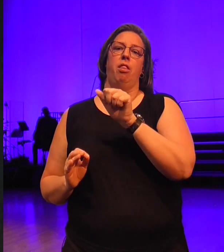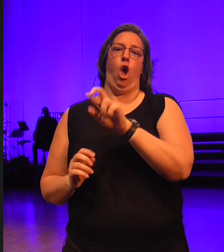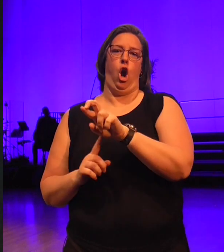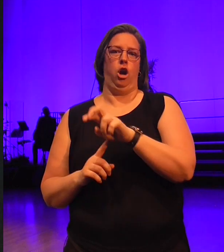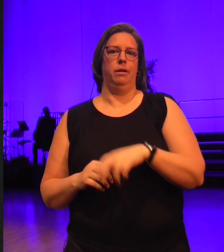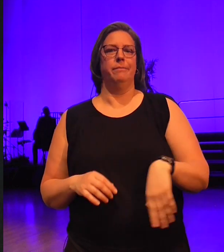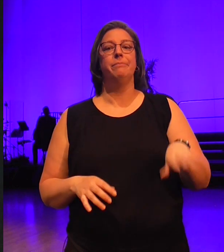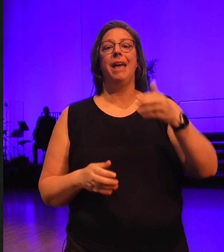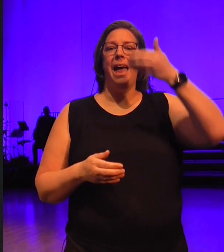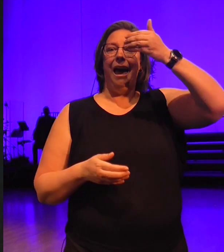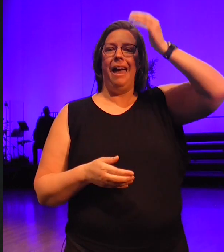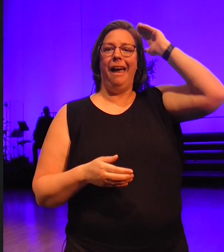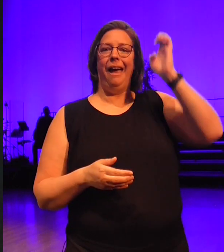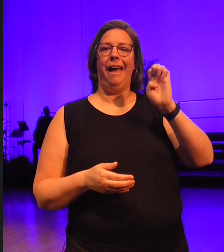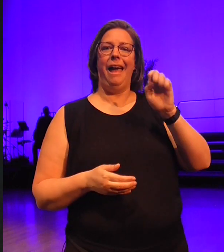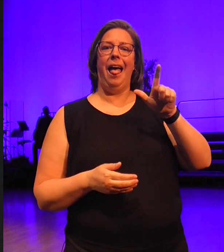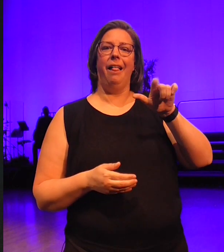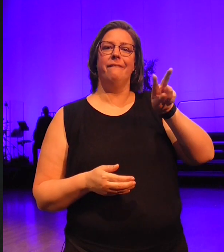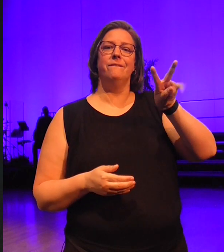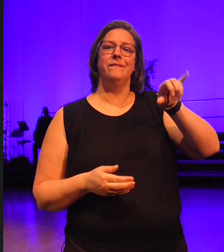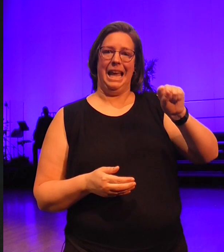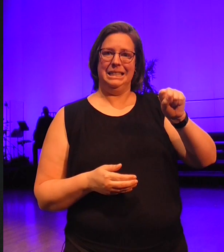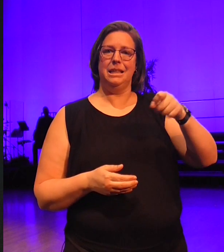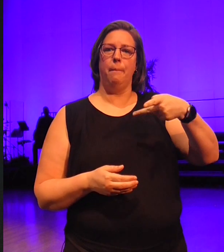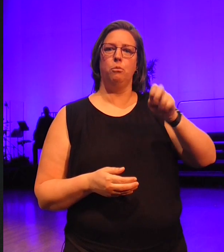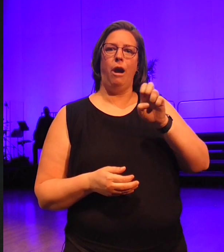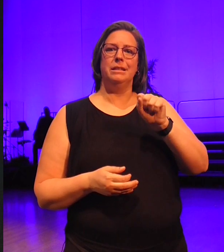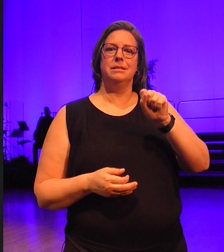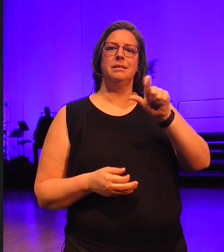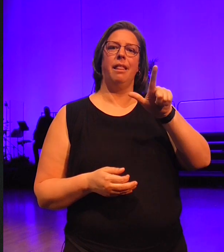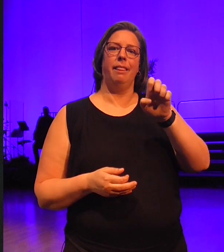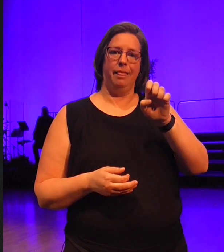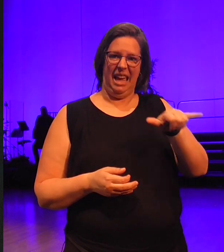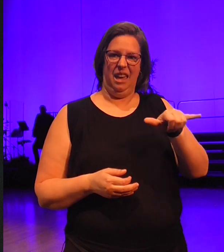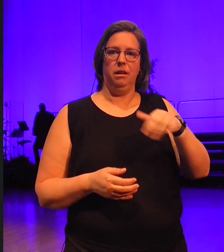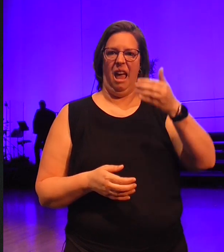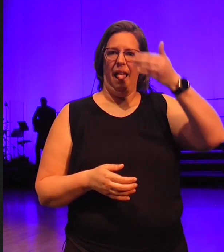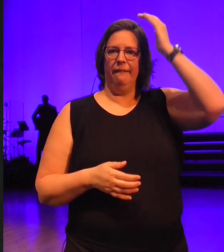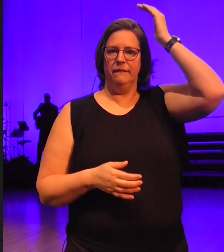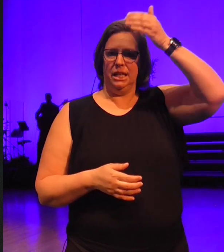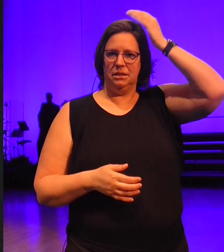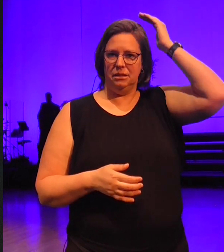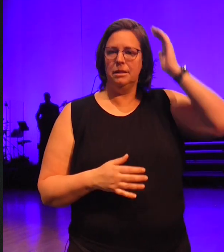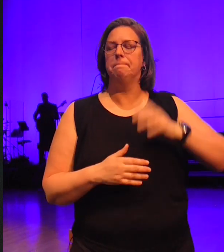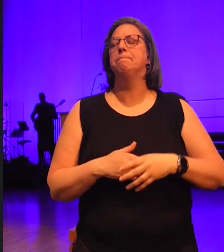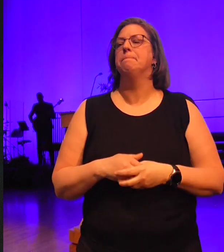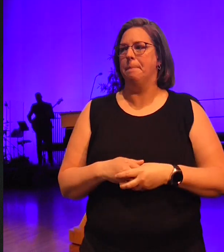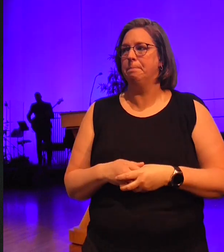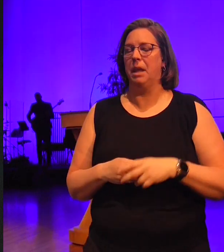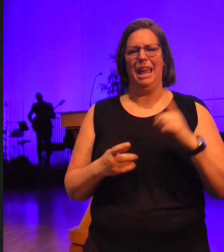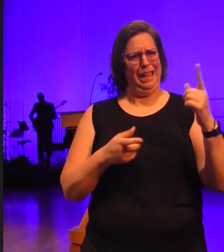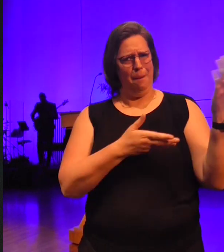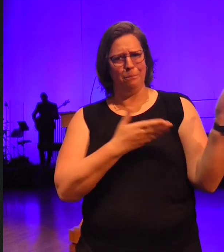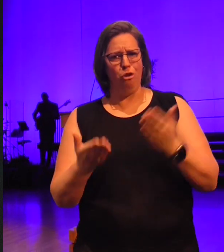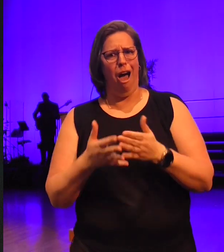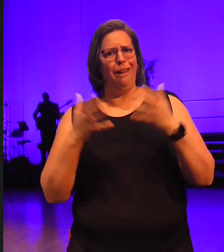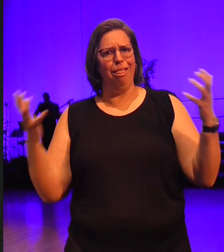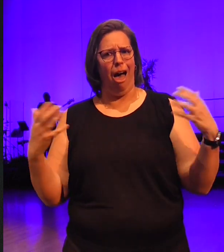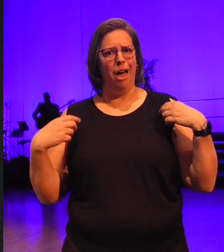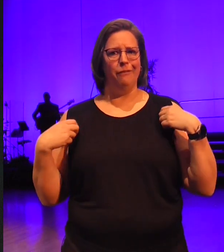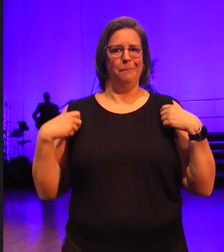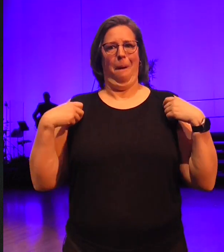Elvis Presley. The king of moxie. Brought a lot of moxie to his music and